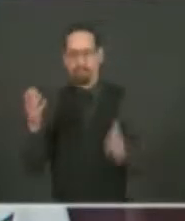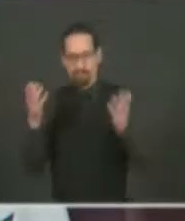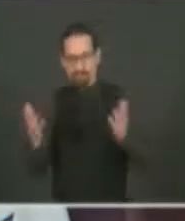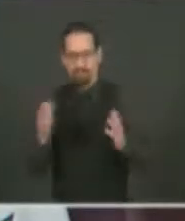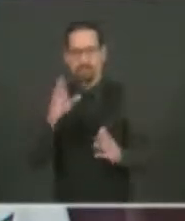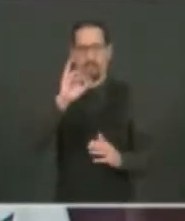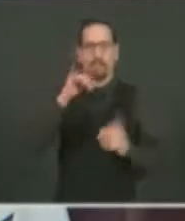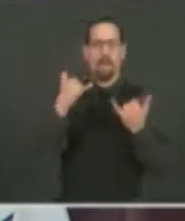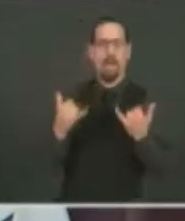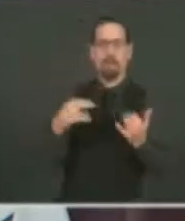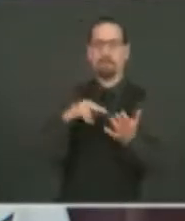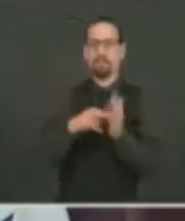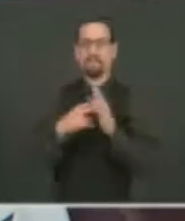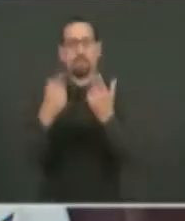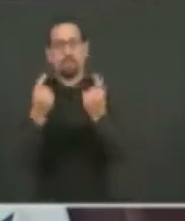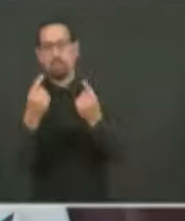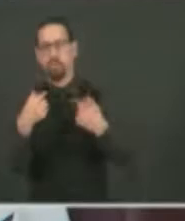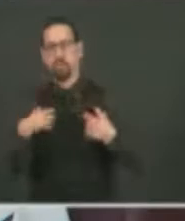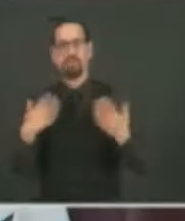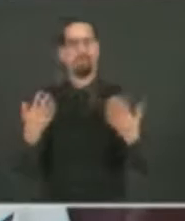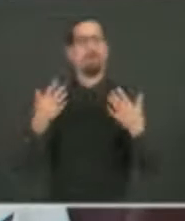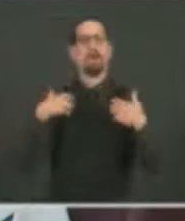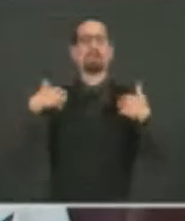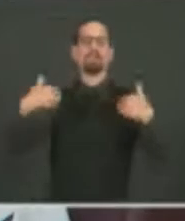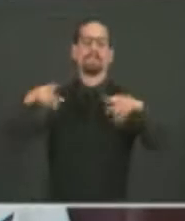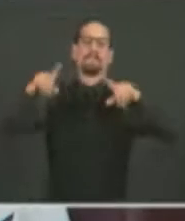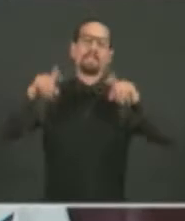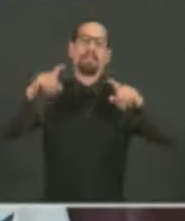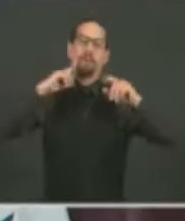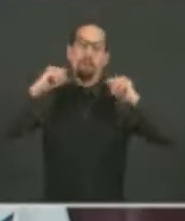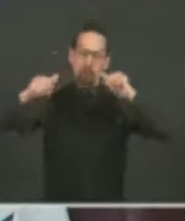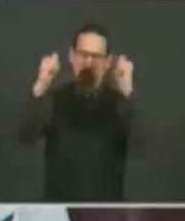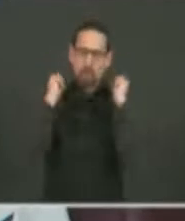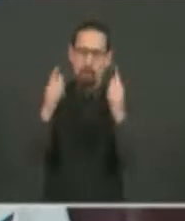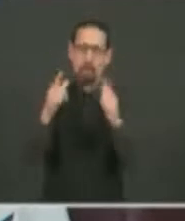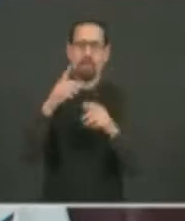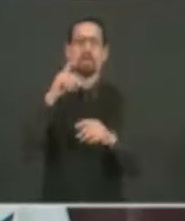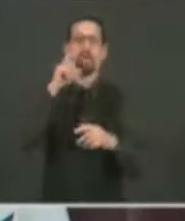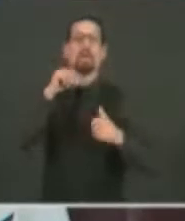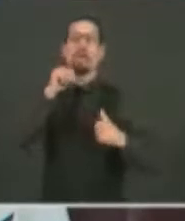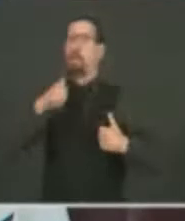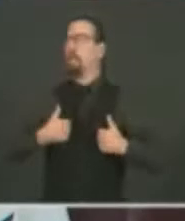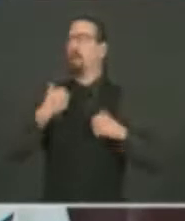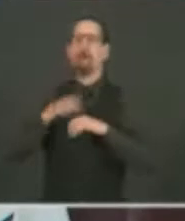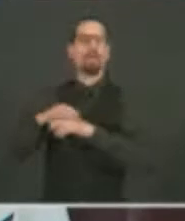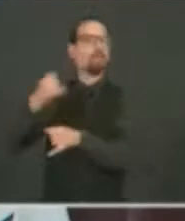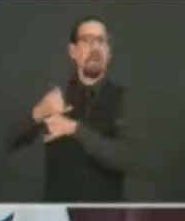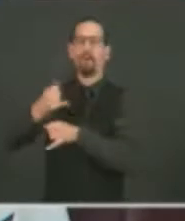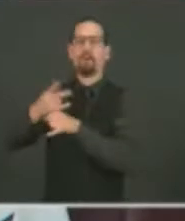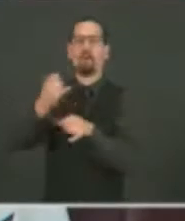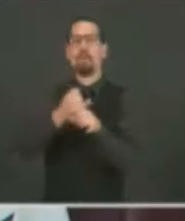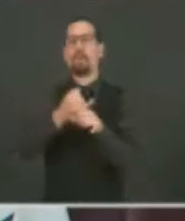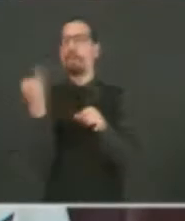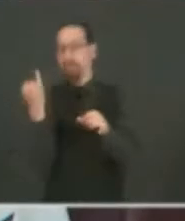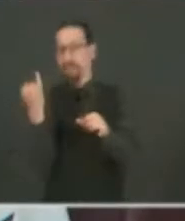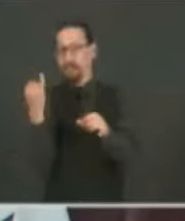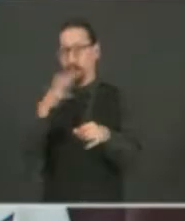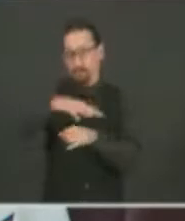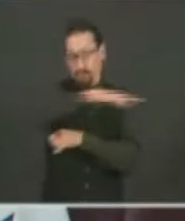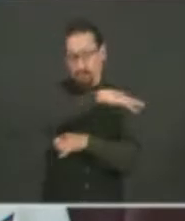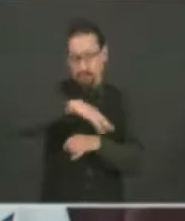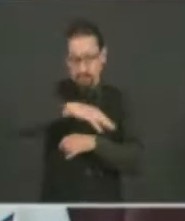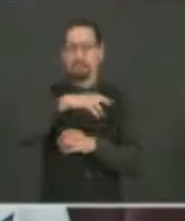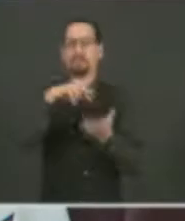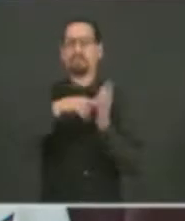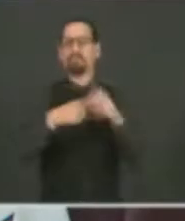about 1,100 additional people. 67 of those tests came back positive, and regular testing of PC students